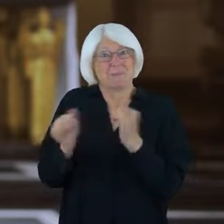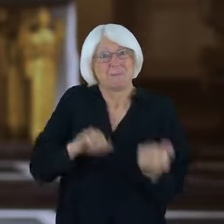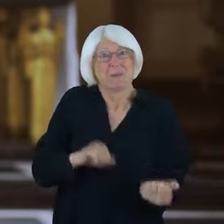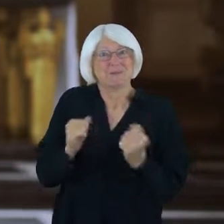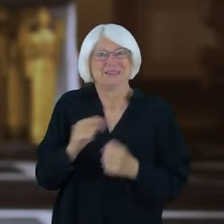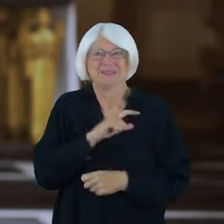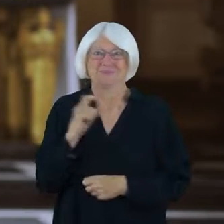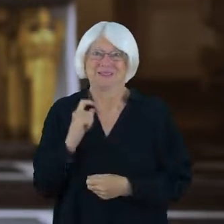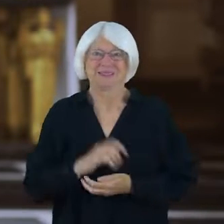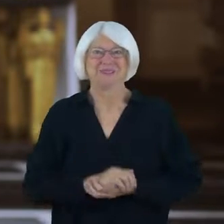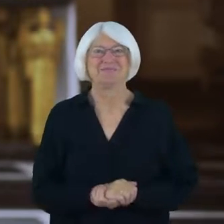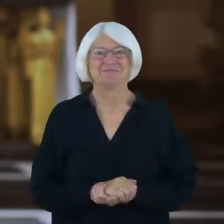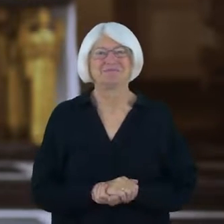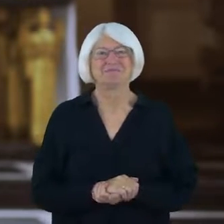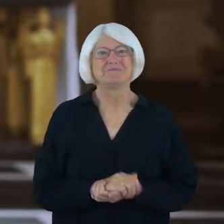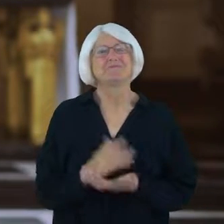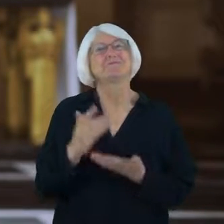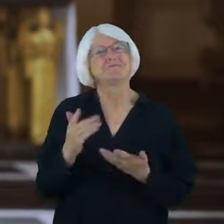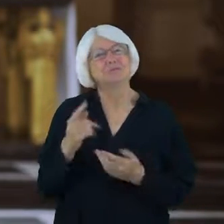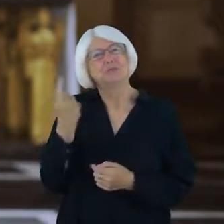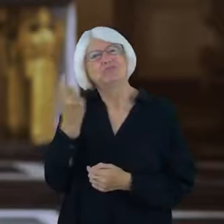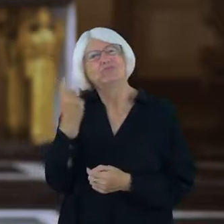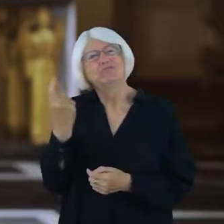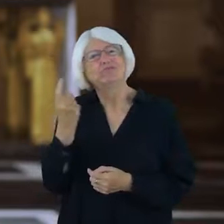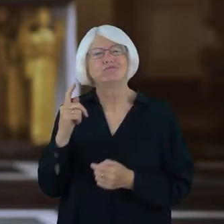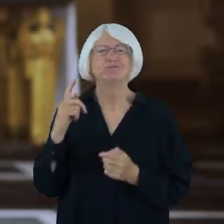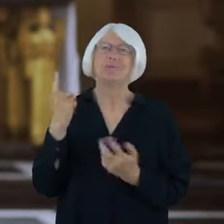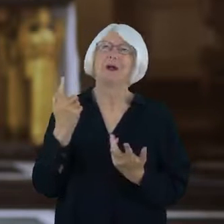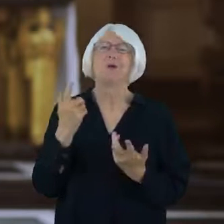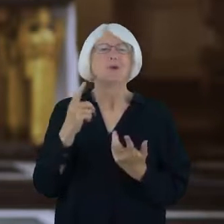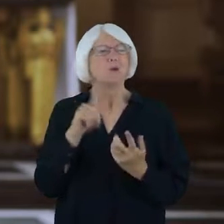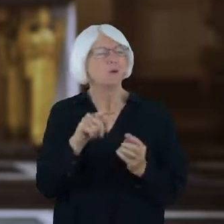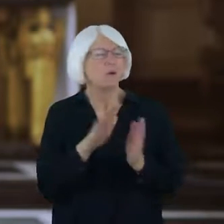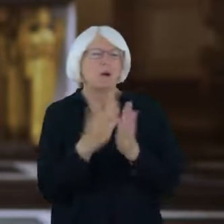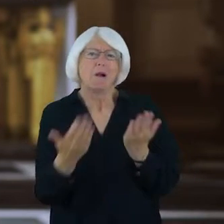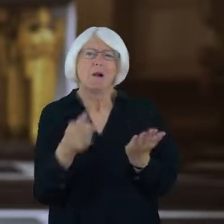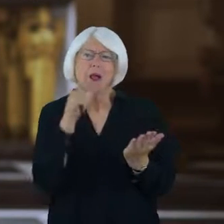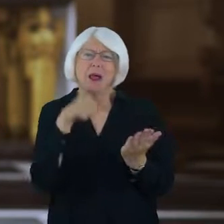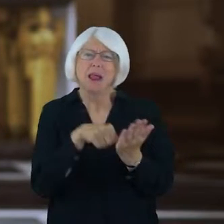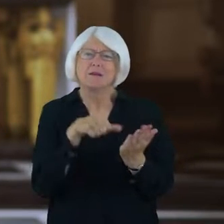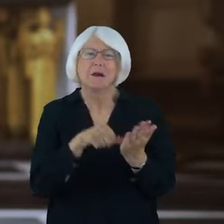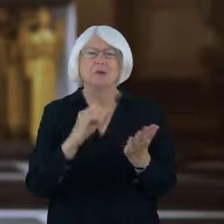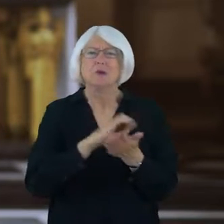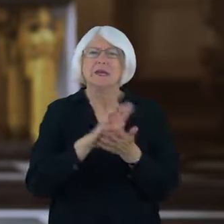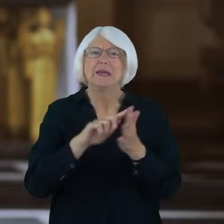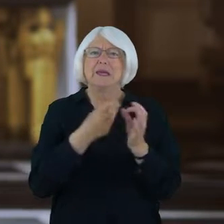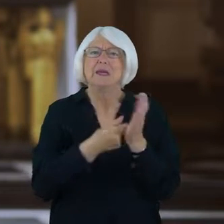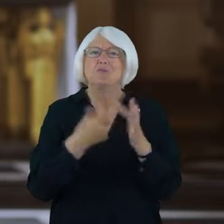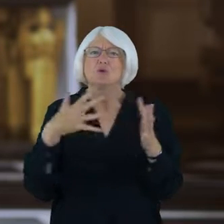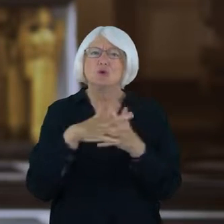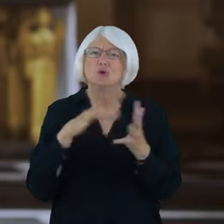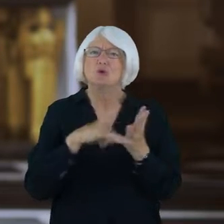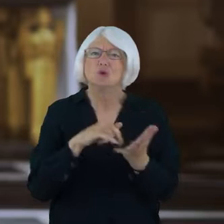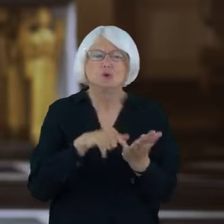Regent's Park College in Oxford. Amanda reflected on the encouragement that the letter to the Hebrews can offer in